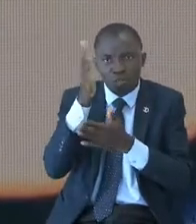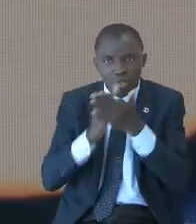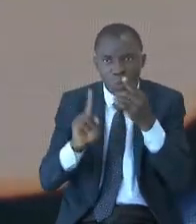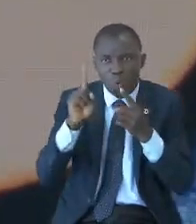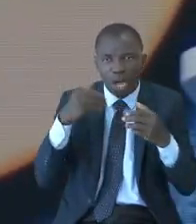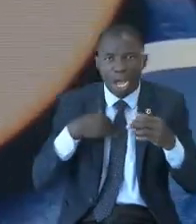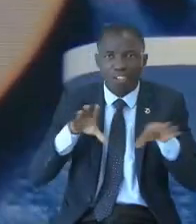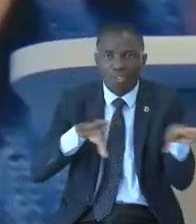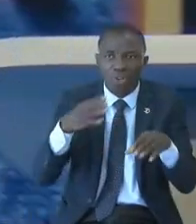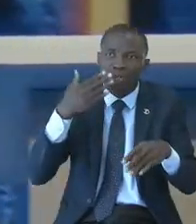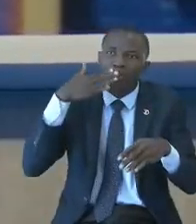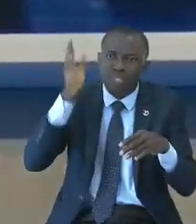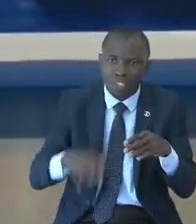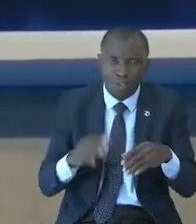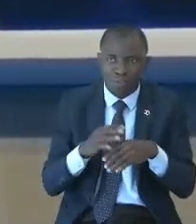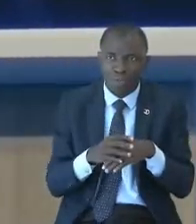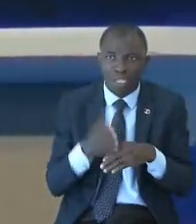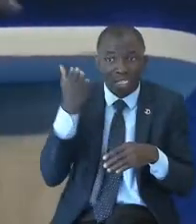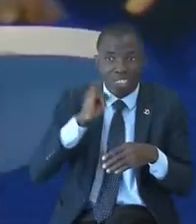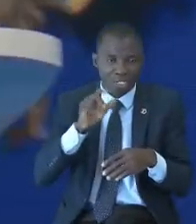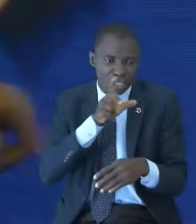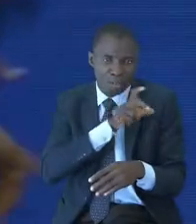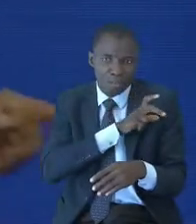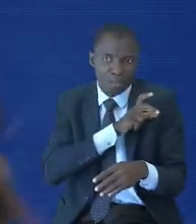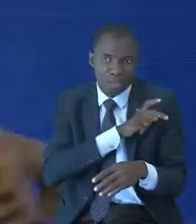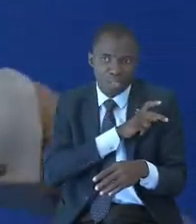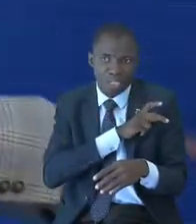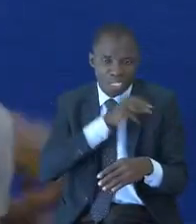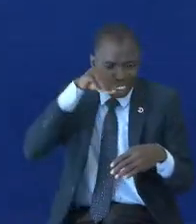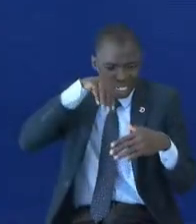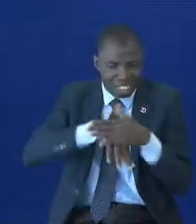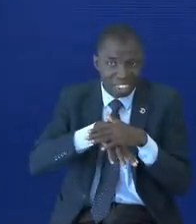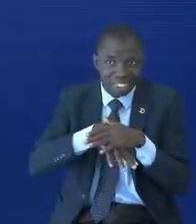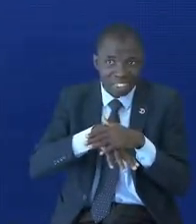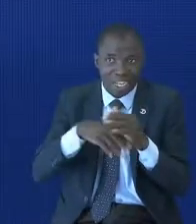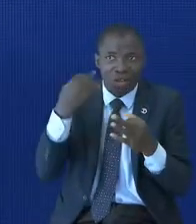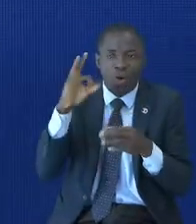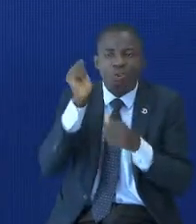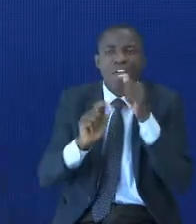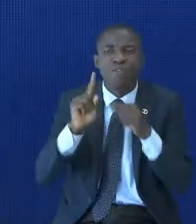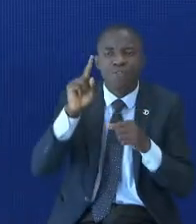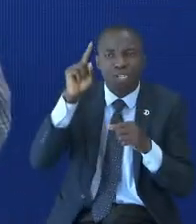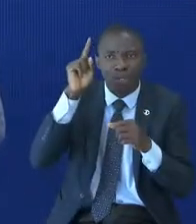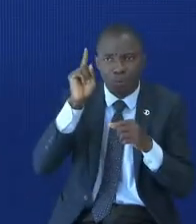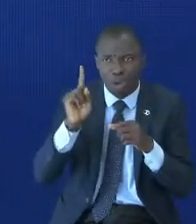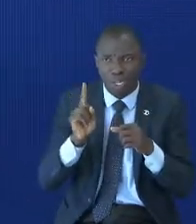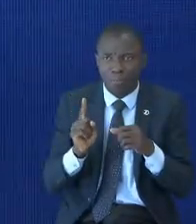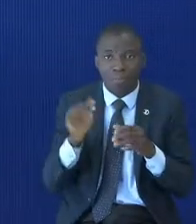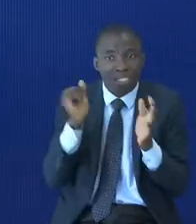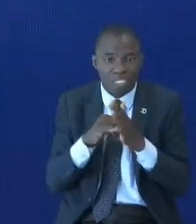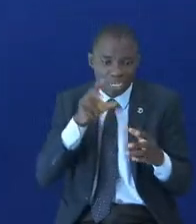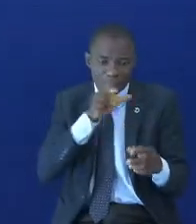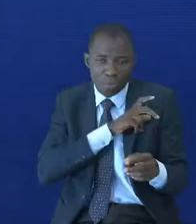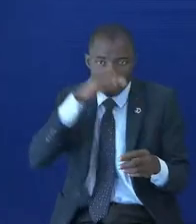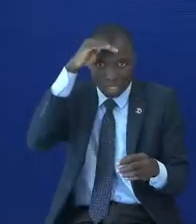and there is a policeman living inside of everyone. That policeman